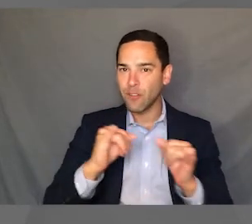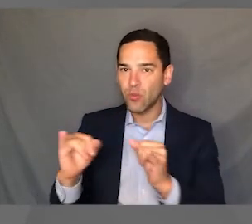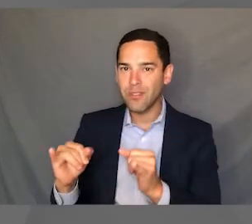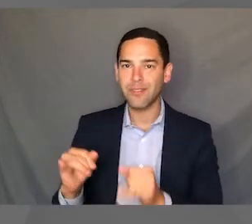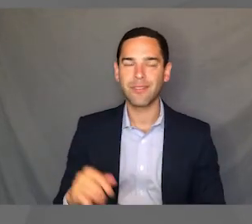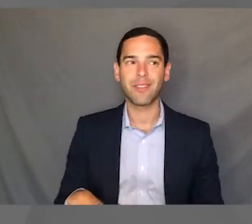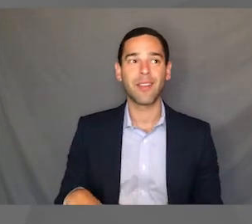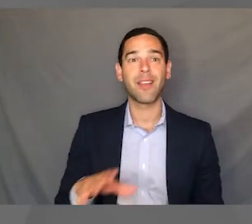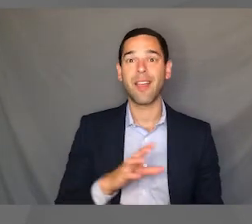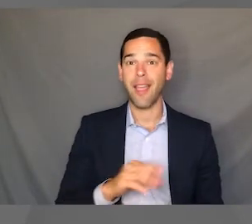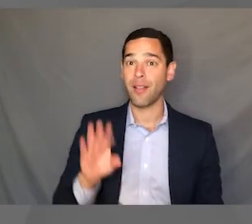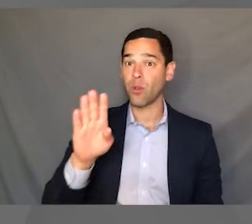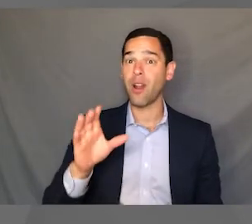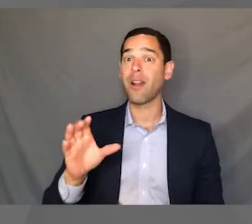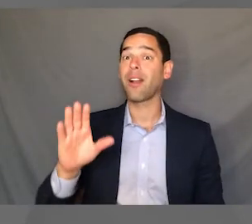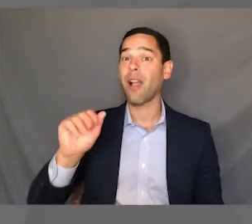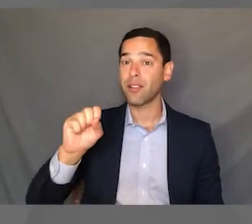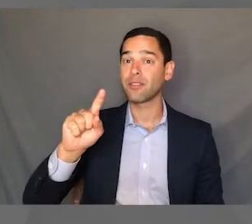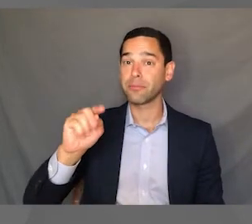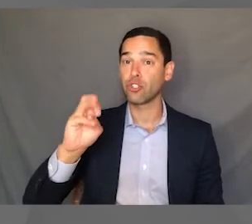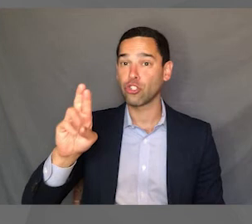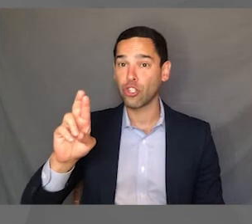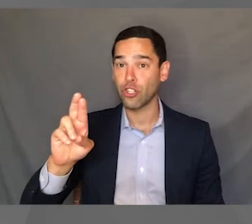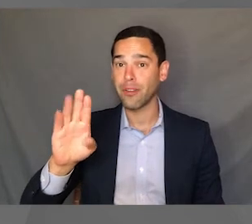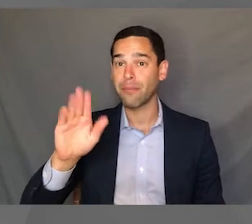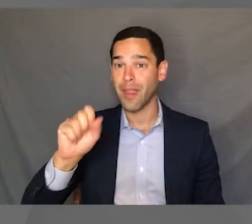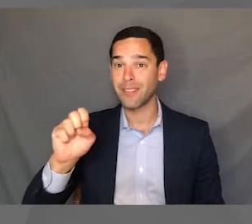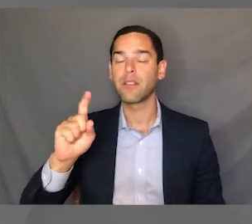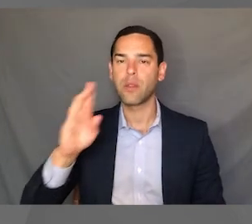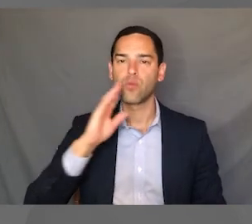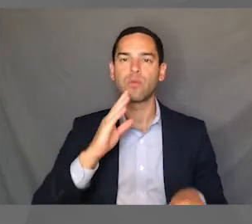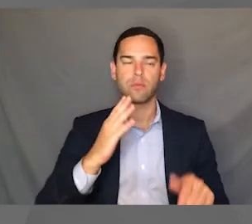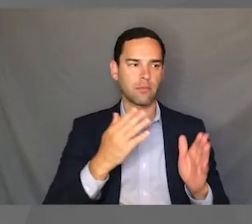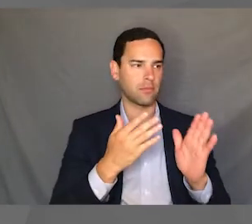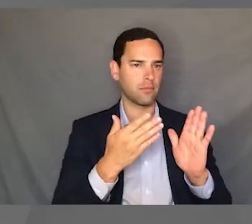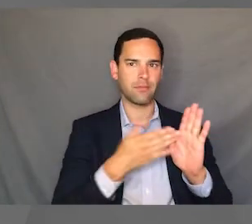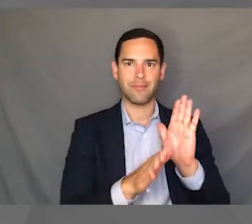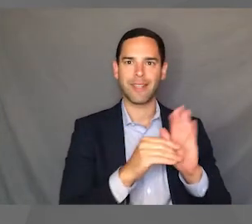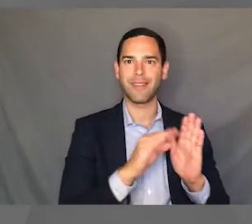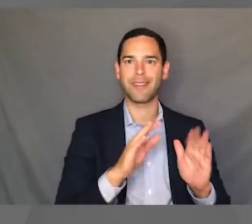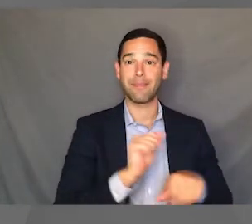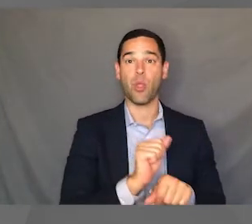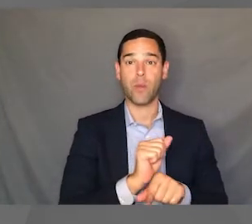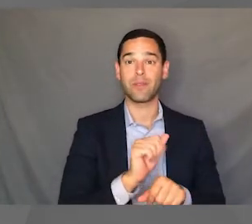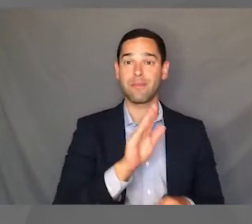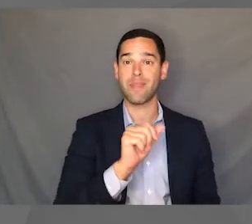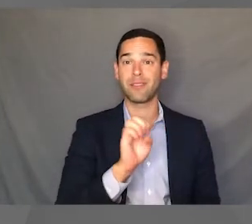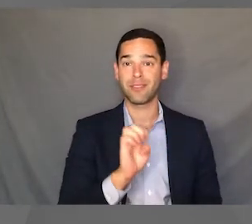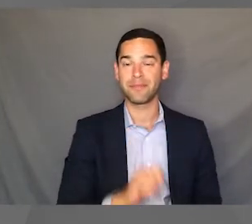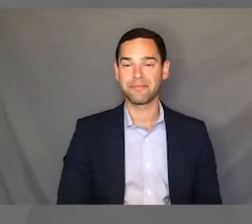to reflect it in your employee base, which again is going to be all individuals.